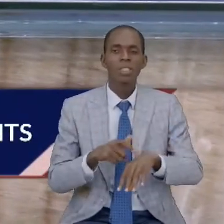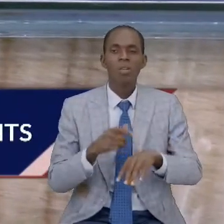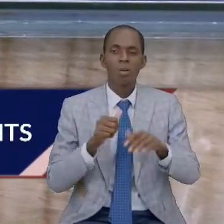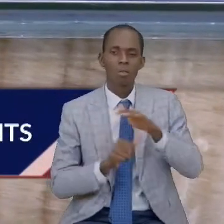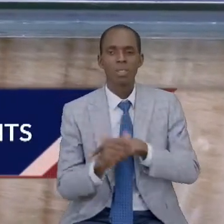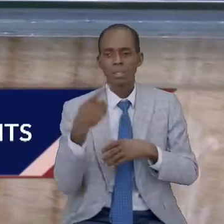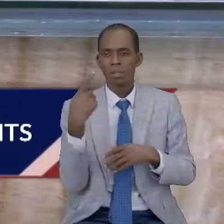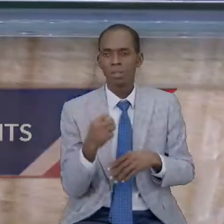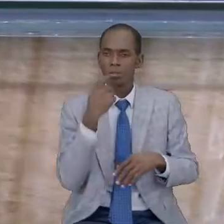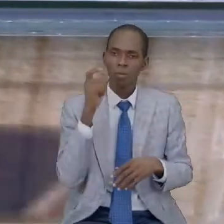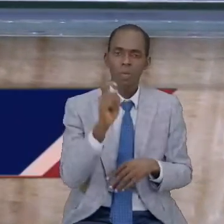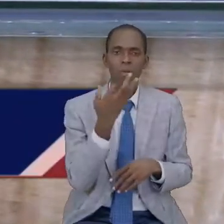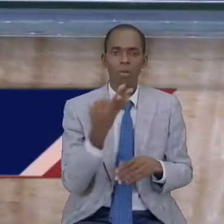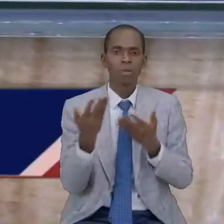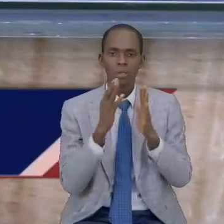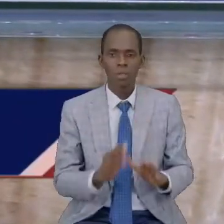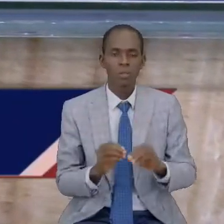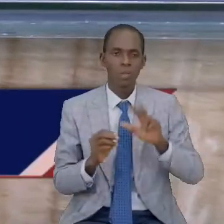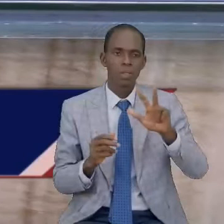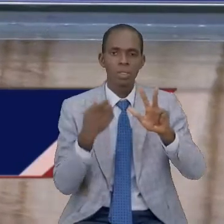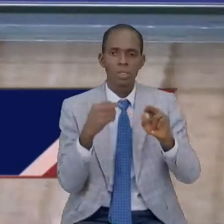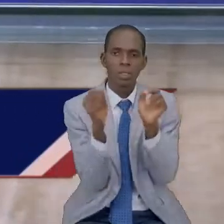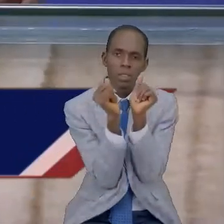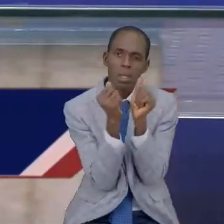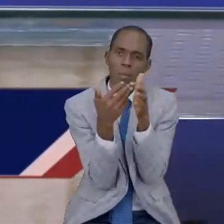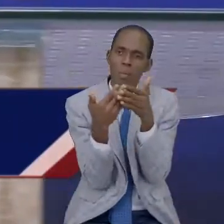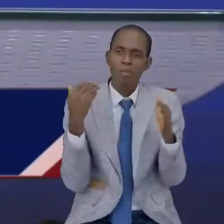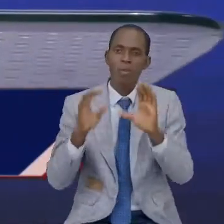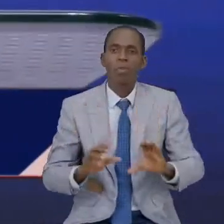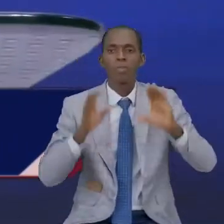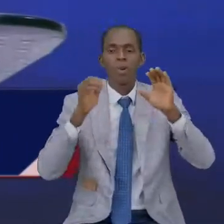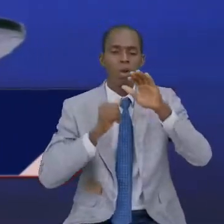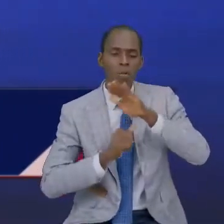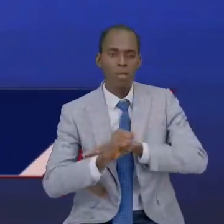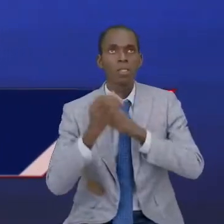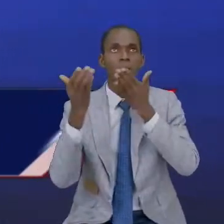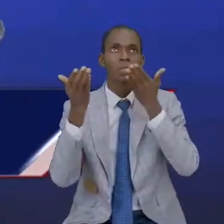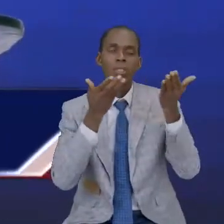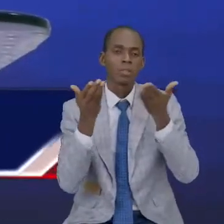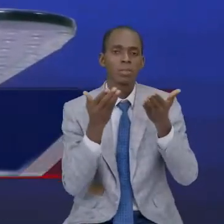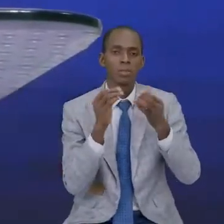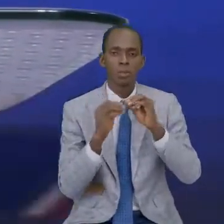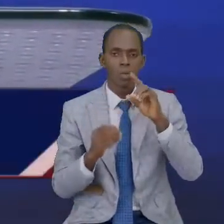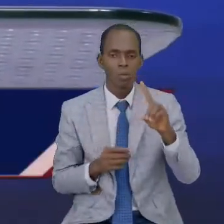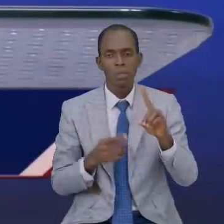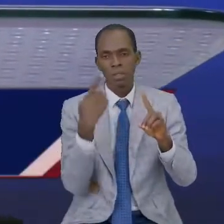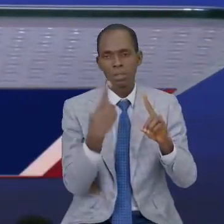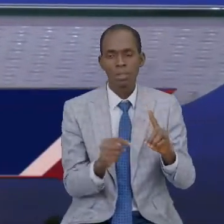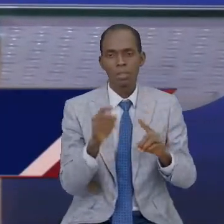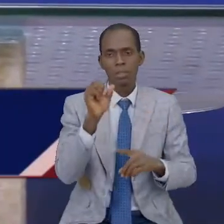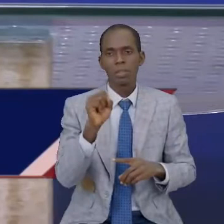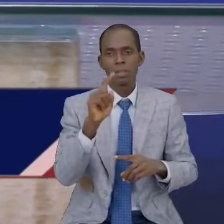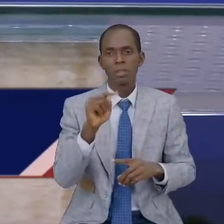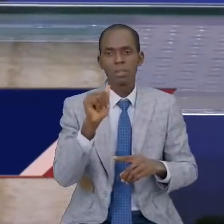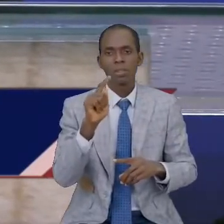Number three, the slaves before conversion under servitude. Look at number one. Number one, the status of